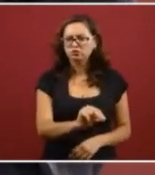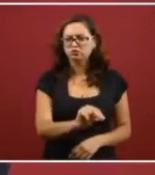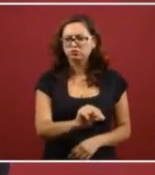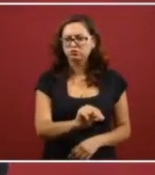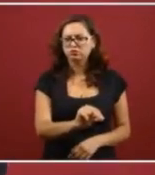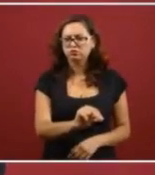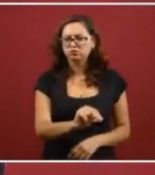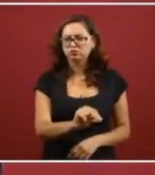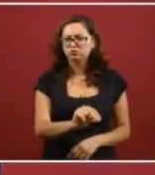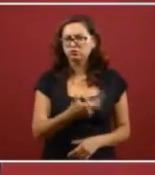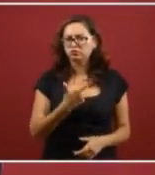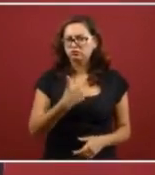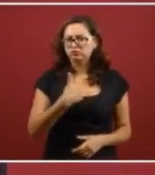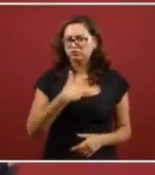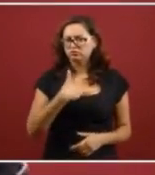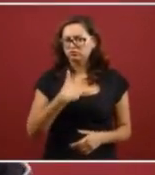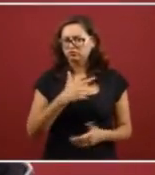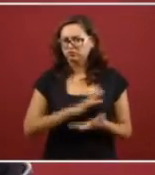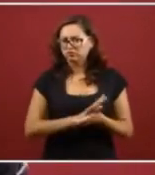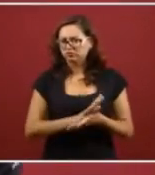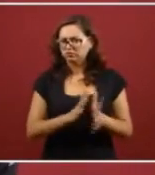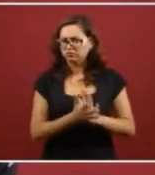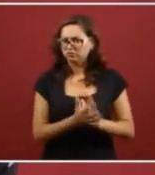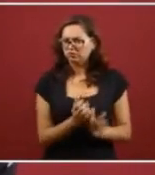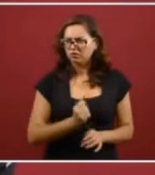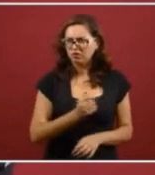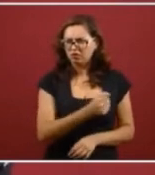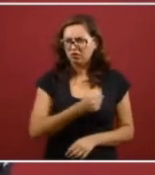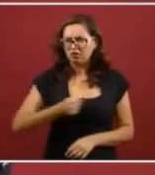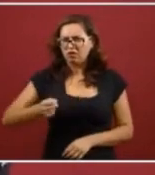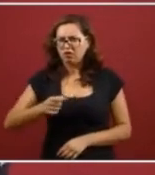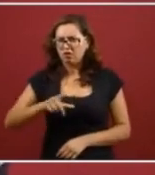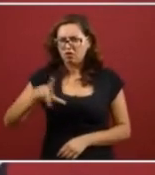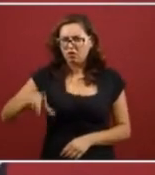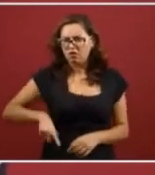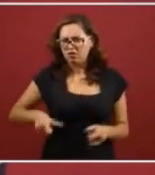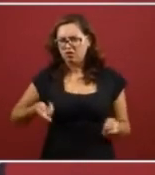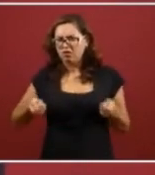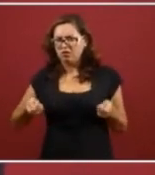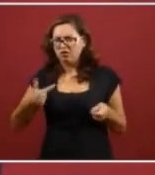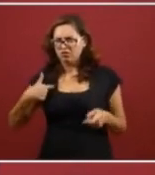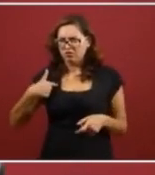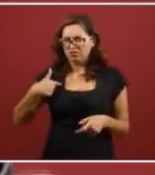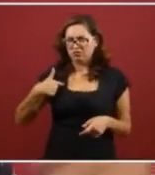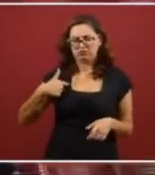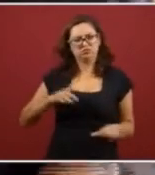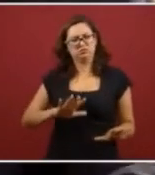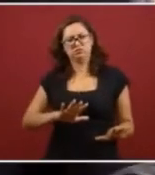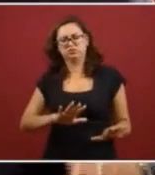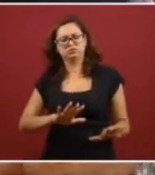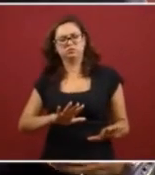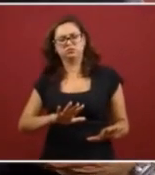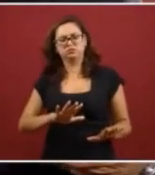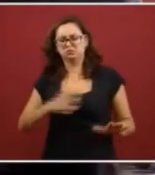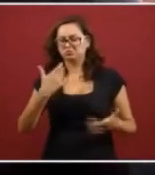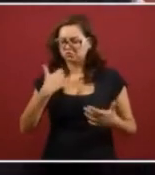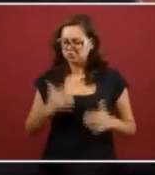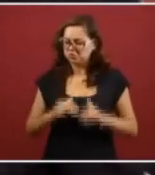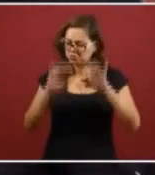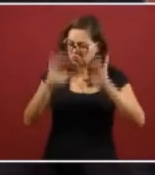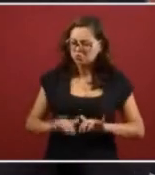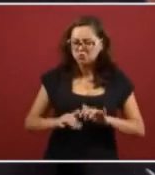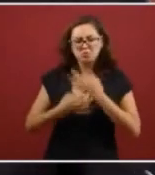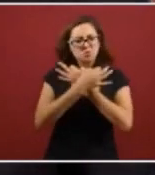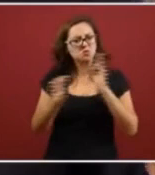oficial mayor to be gobierno, a major official tiempos, in the government at that time y renunciar públicamente and,